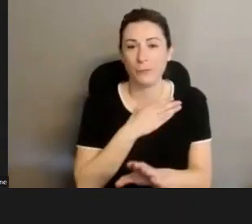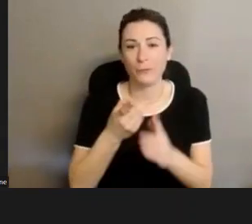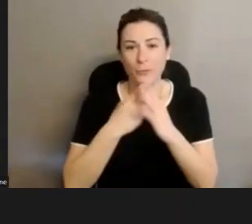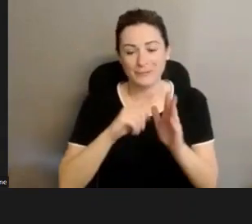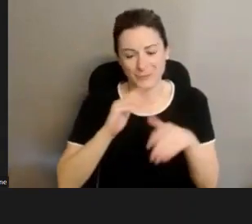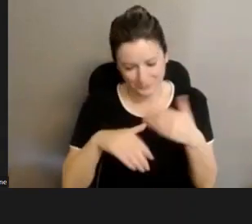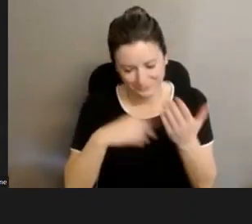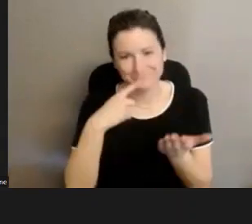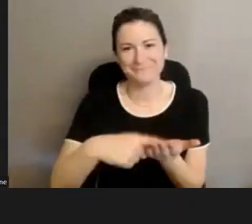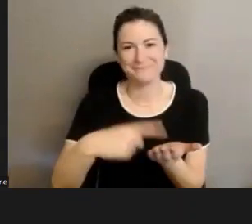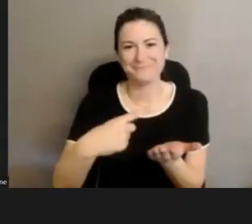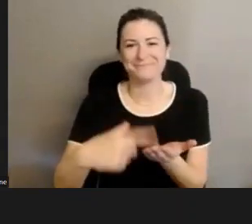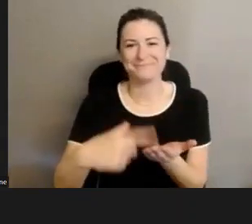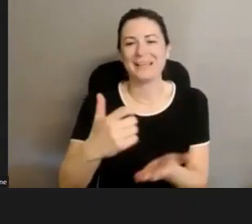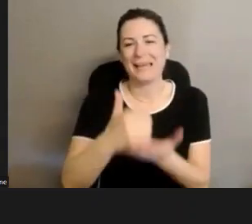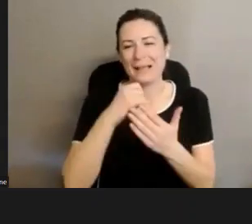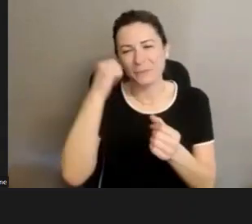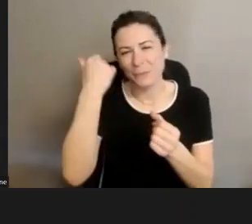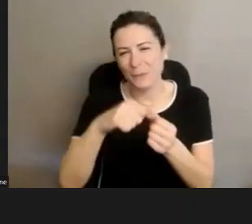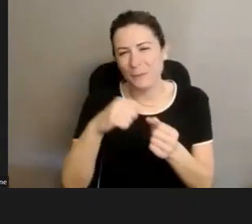that we're ready to talk about.